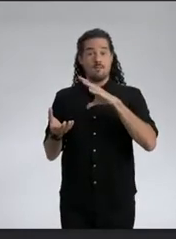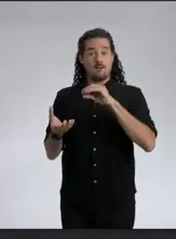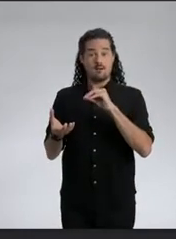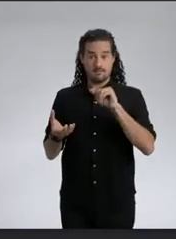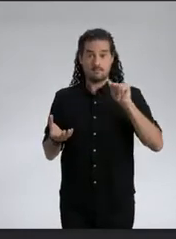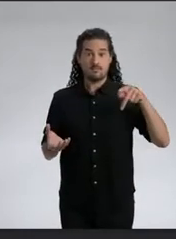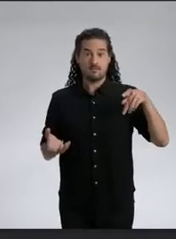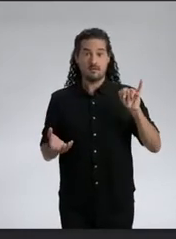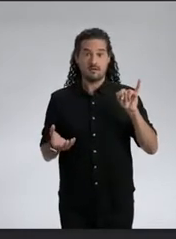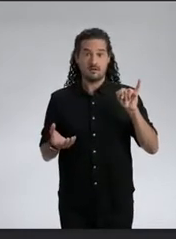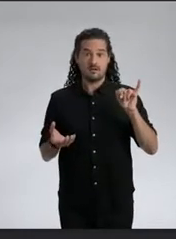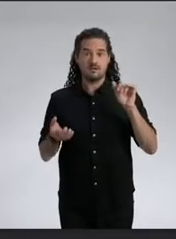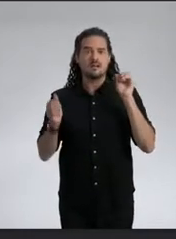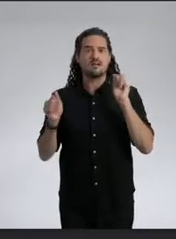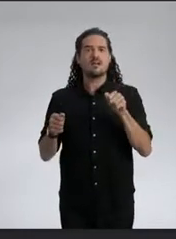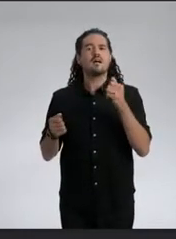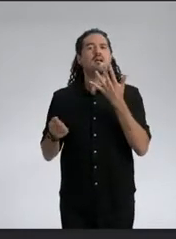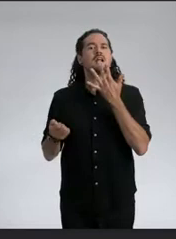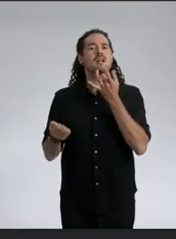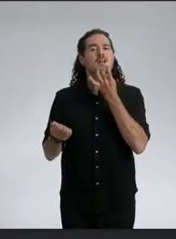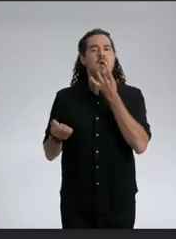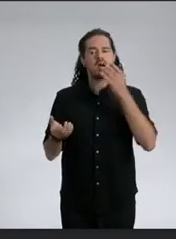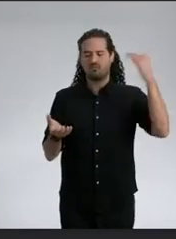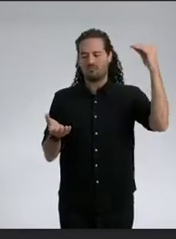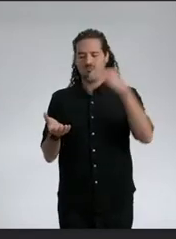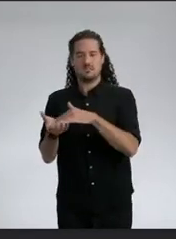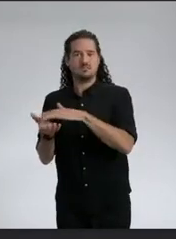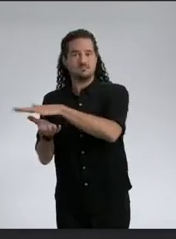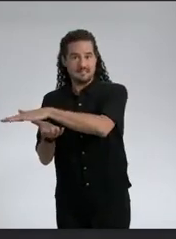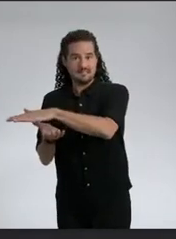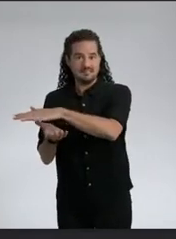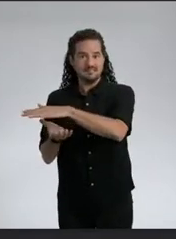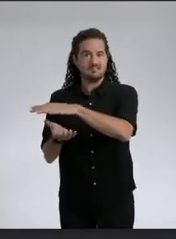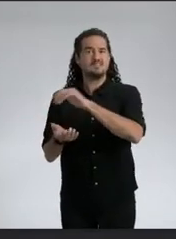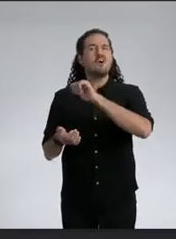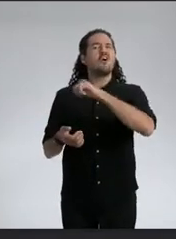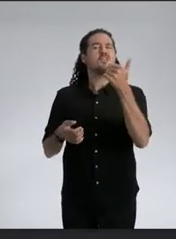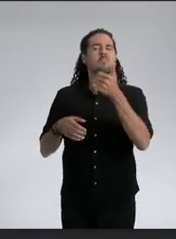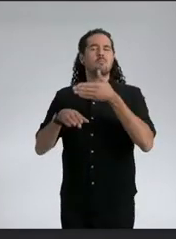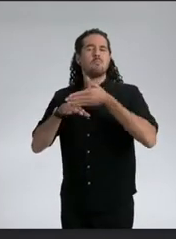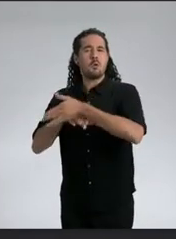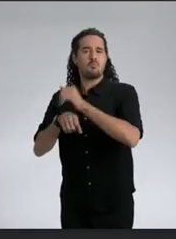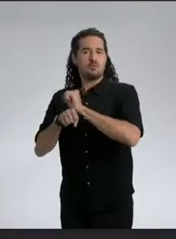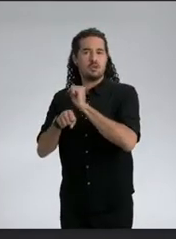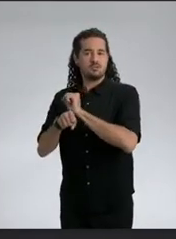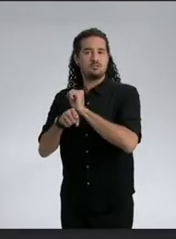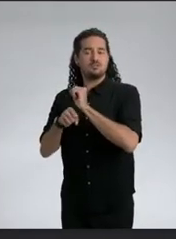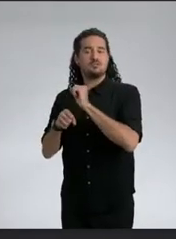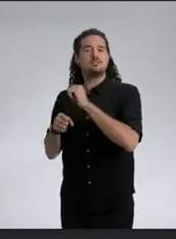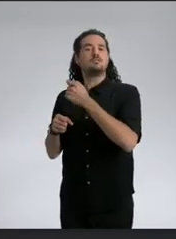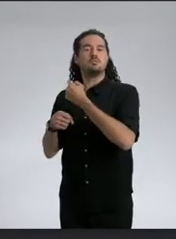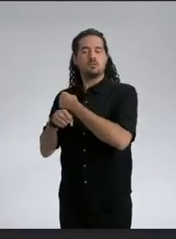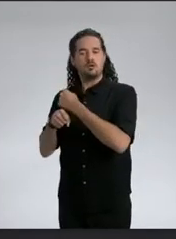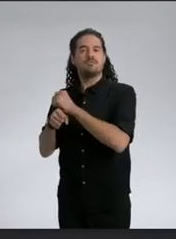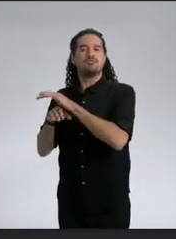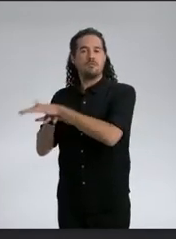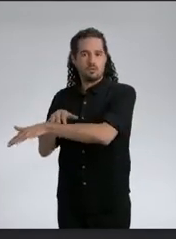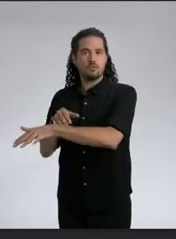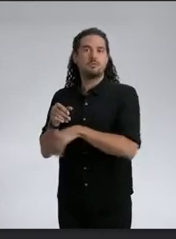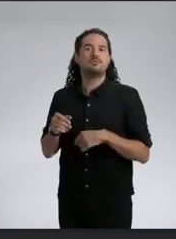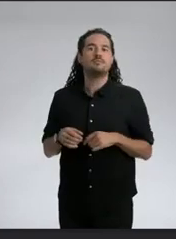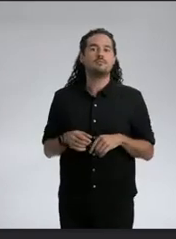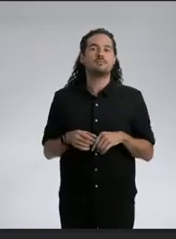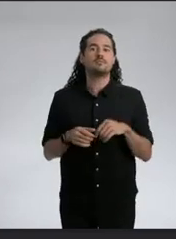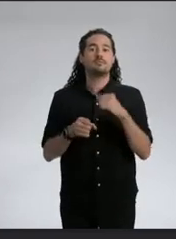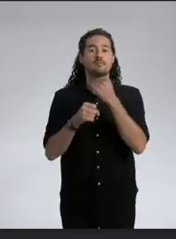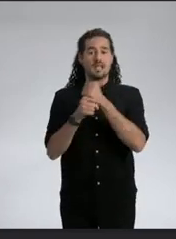and other post-production workflows. Turning real-world objects into 3D models has never been easier. You can get started